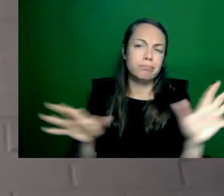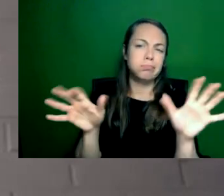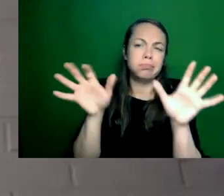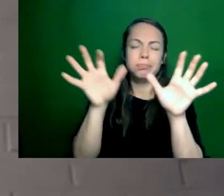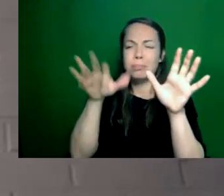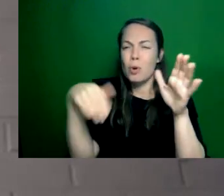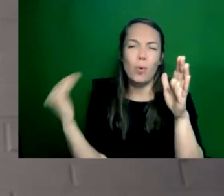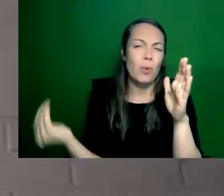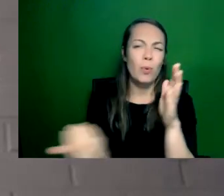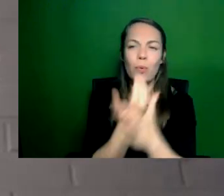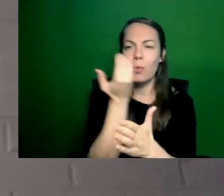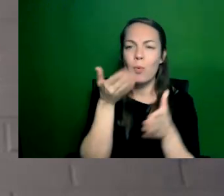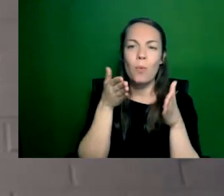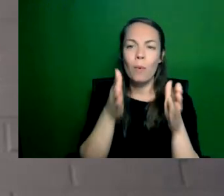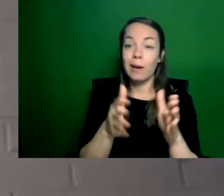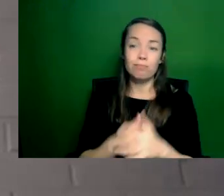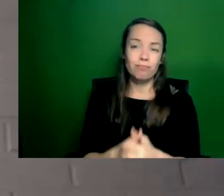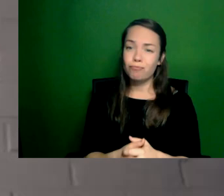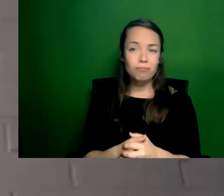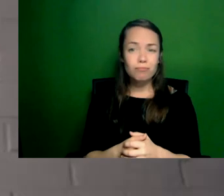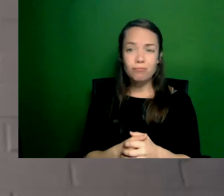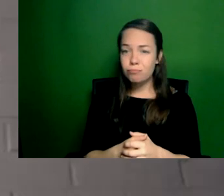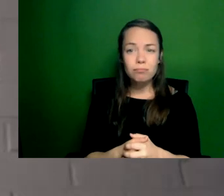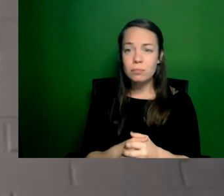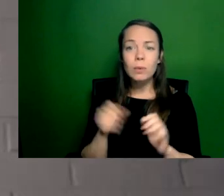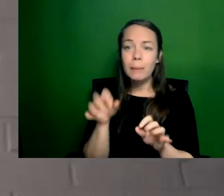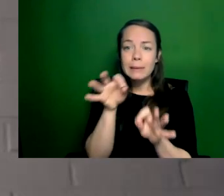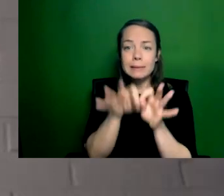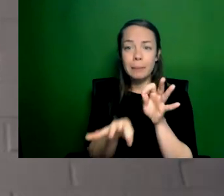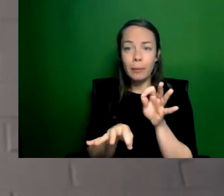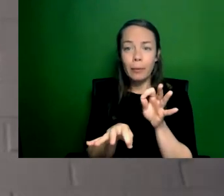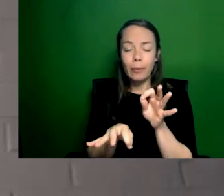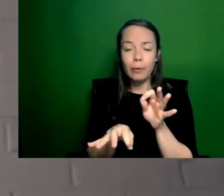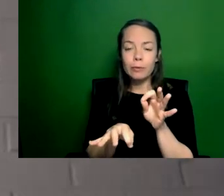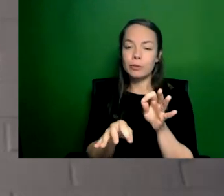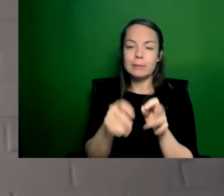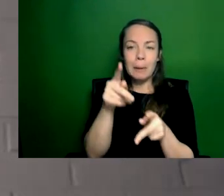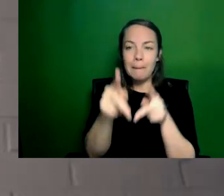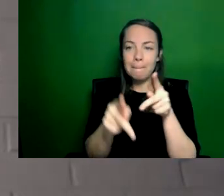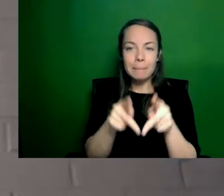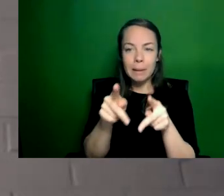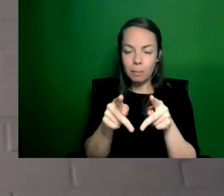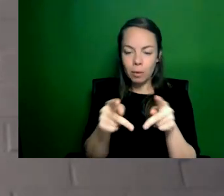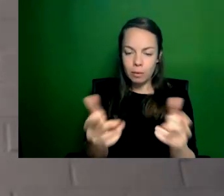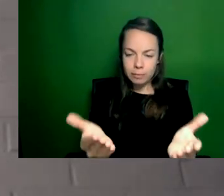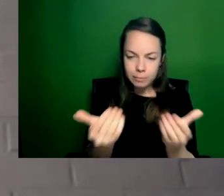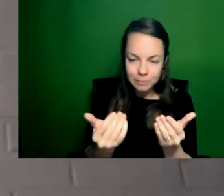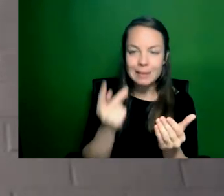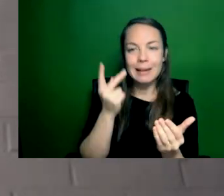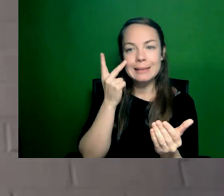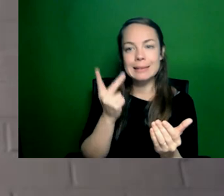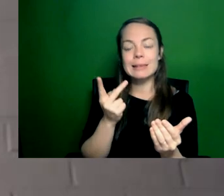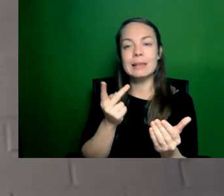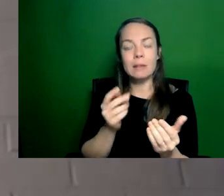innovative way of doing something. No, it's actually pretty simple. Seeing people as people, you know, seeing people as people and